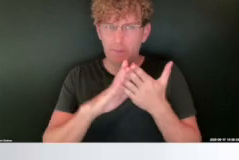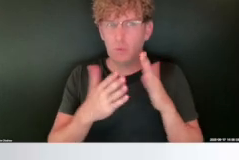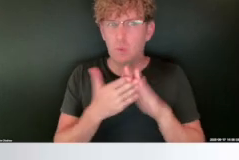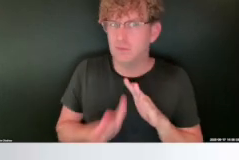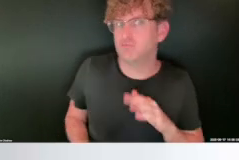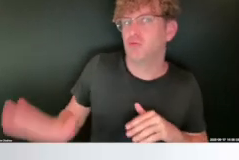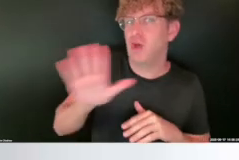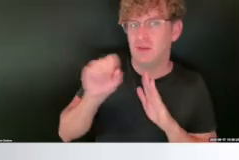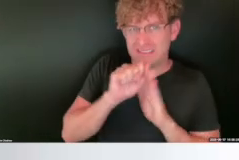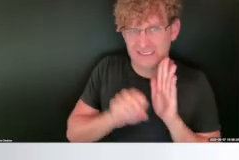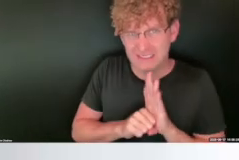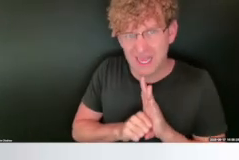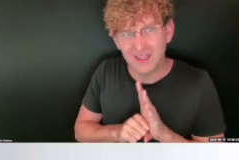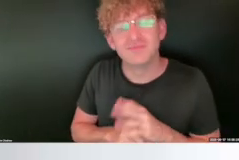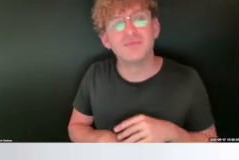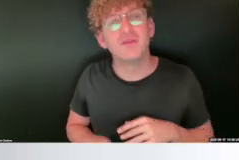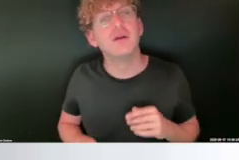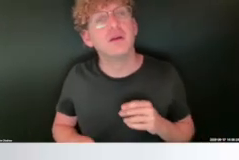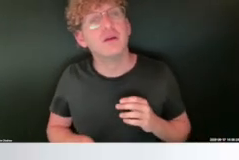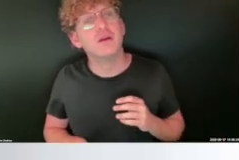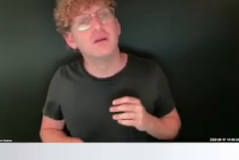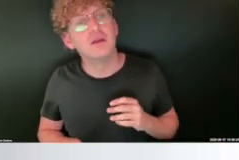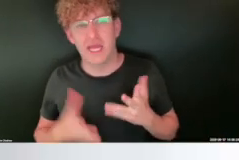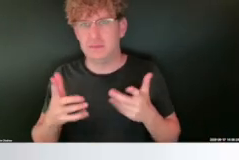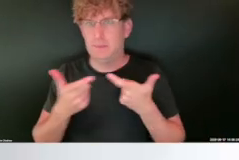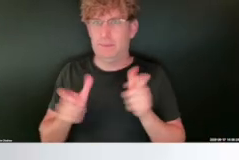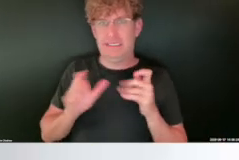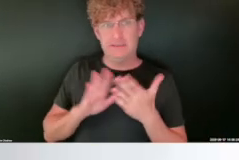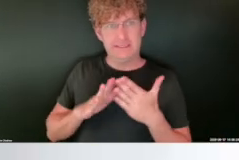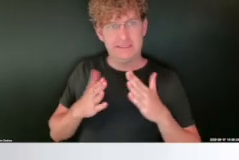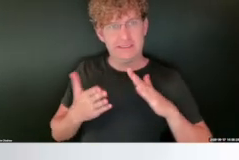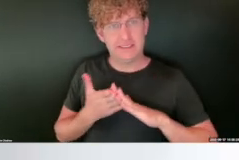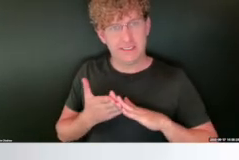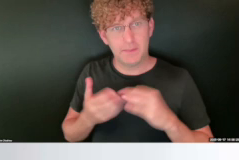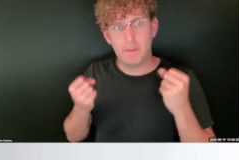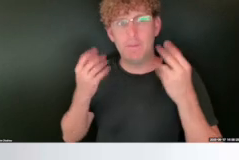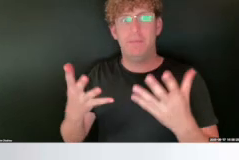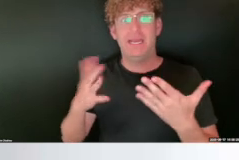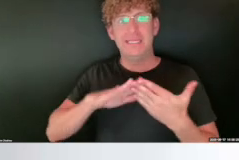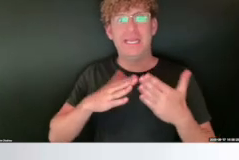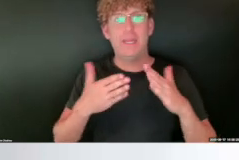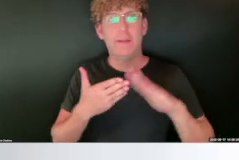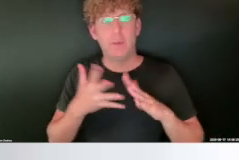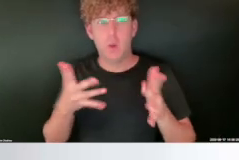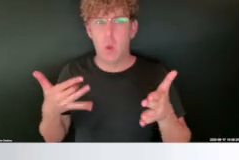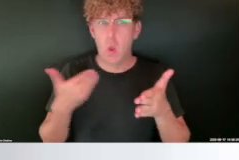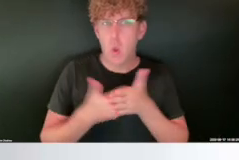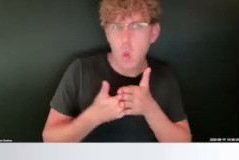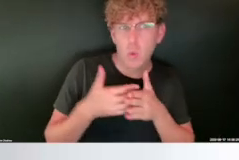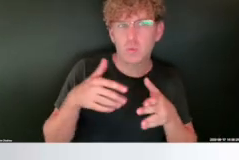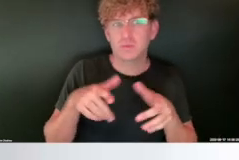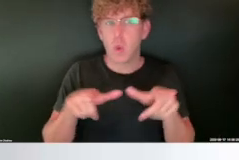the core of metropolitan areas. While many of these neighborhoods are close to robust local and regional transportation